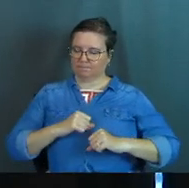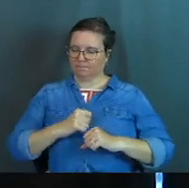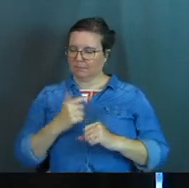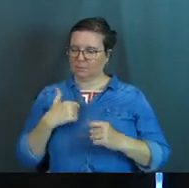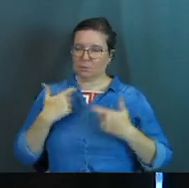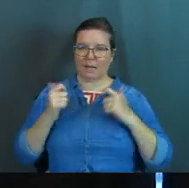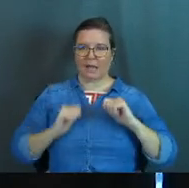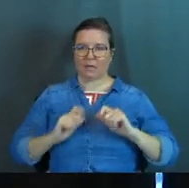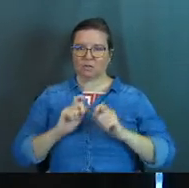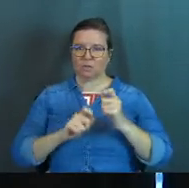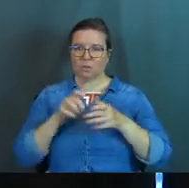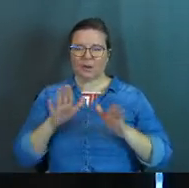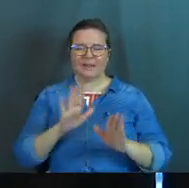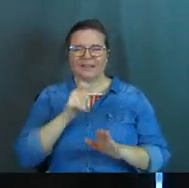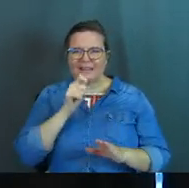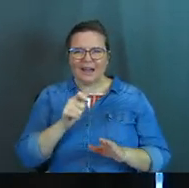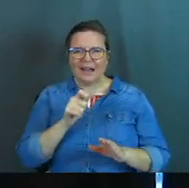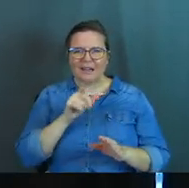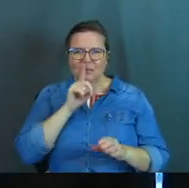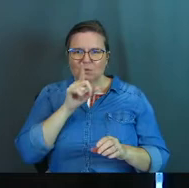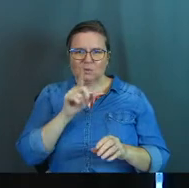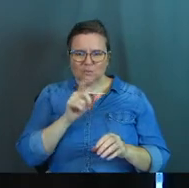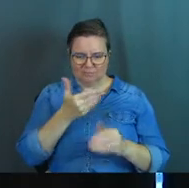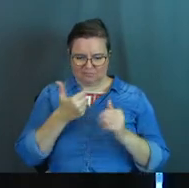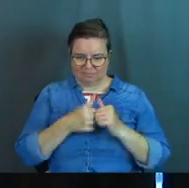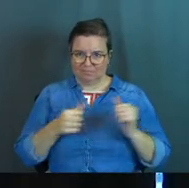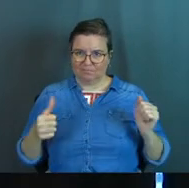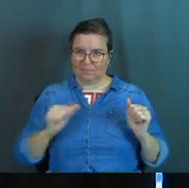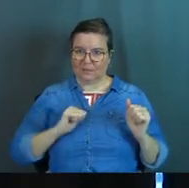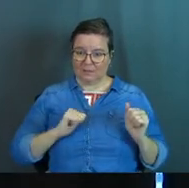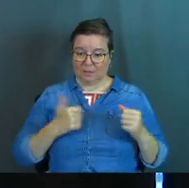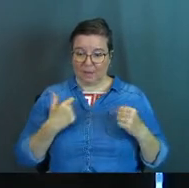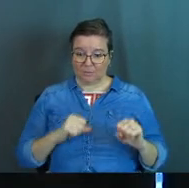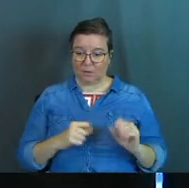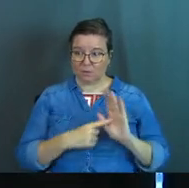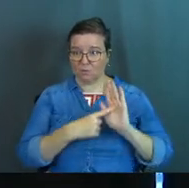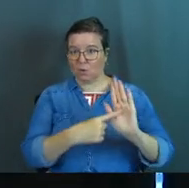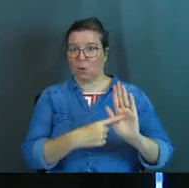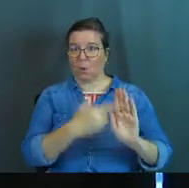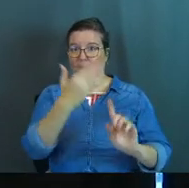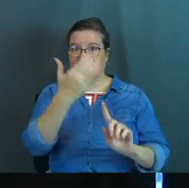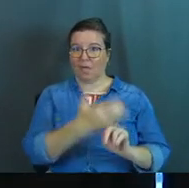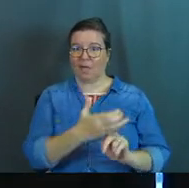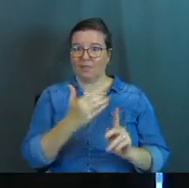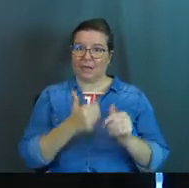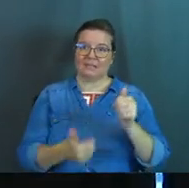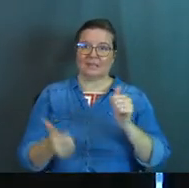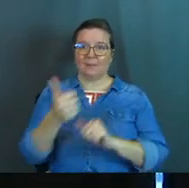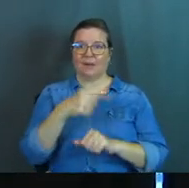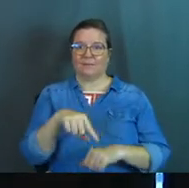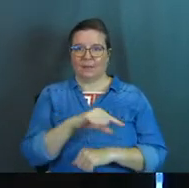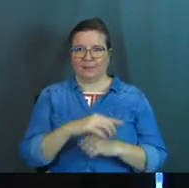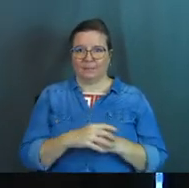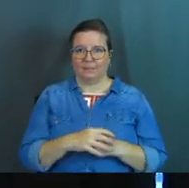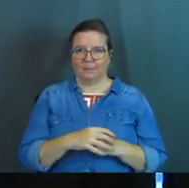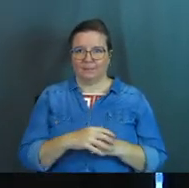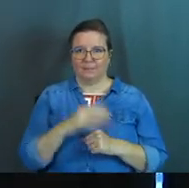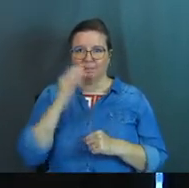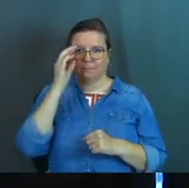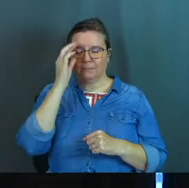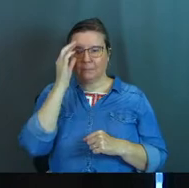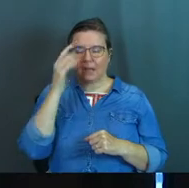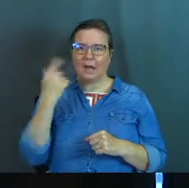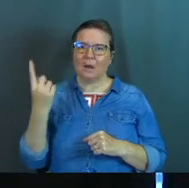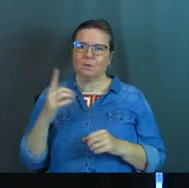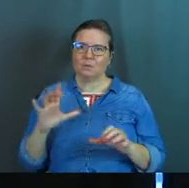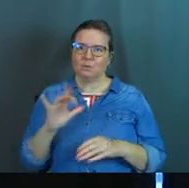I'm trying to act in a certain way. Not an authentic version of myself. I'm trying to be a certain version of myself that will be above them. And